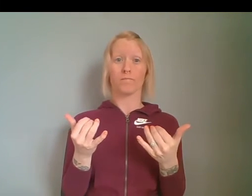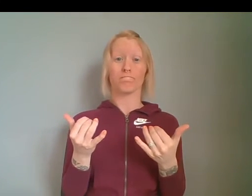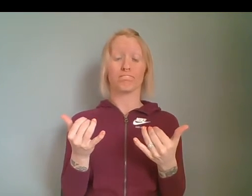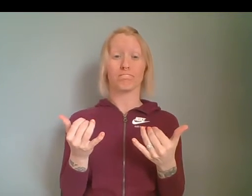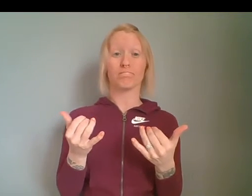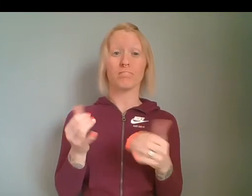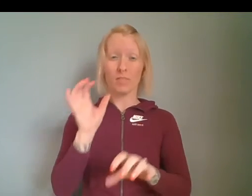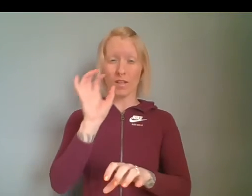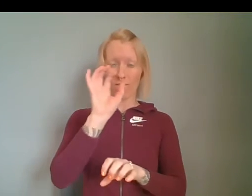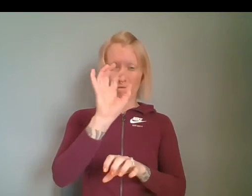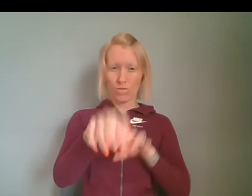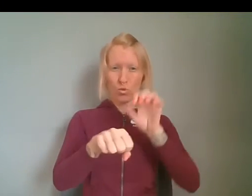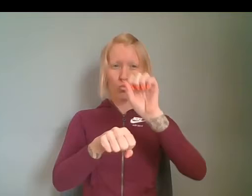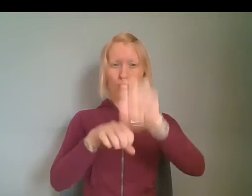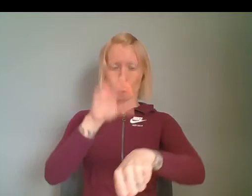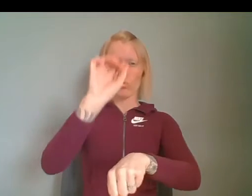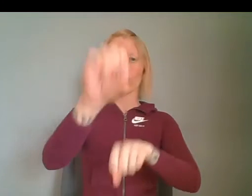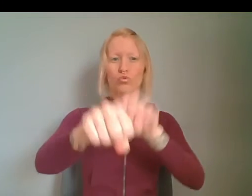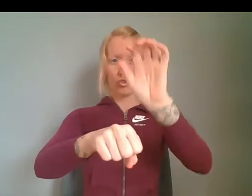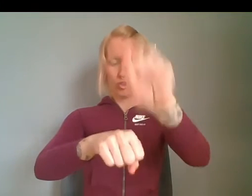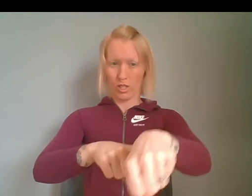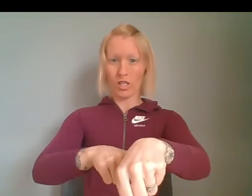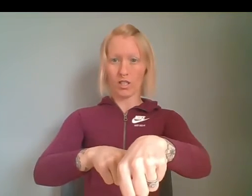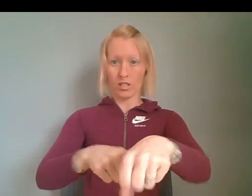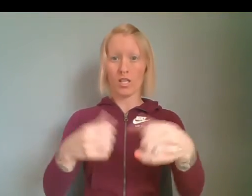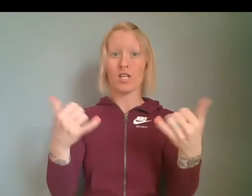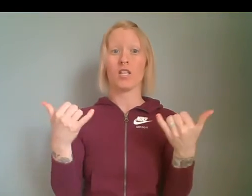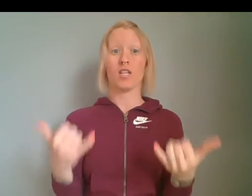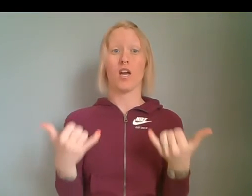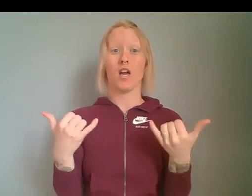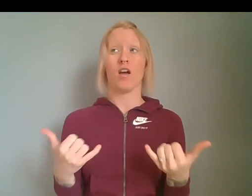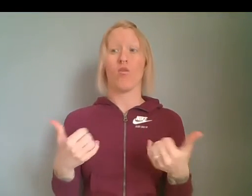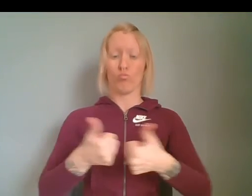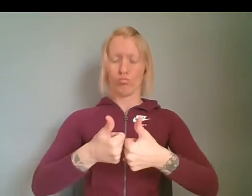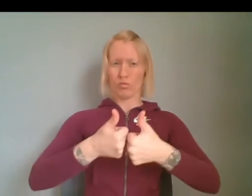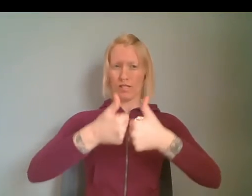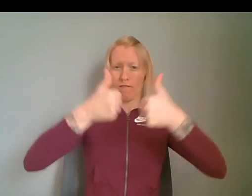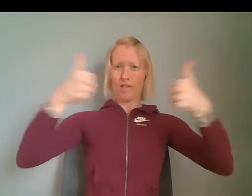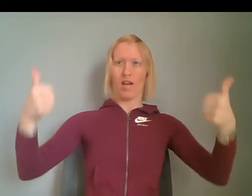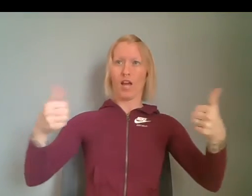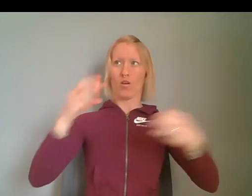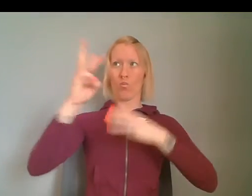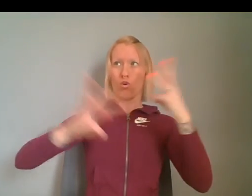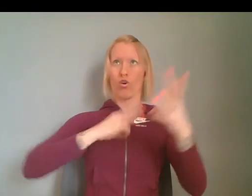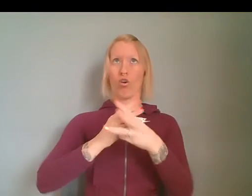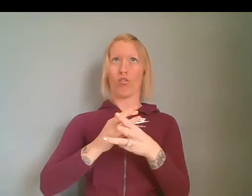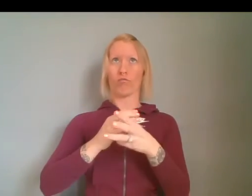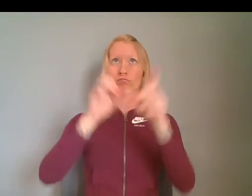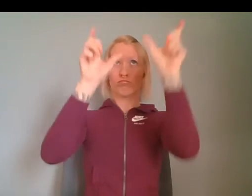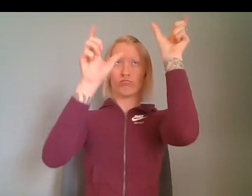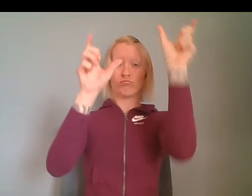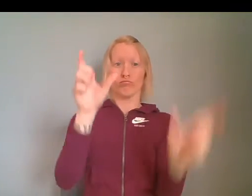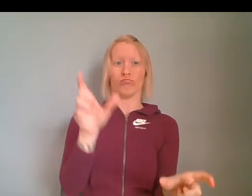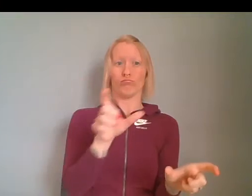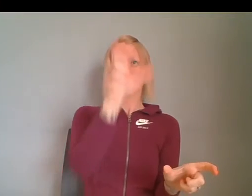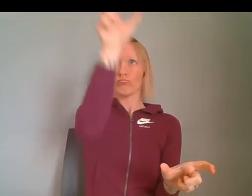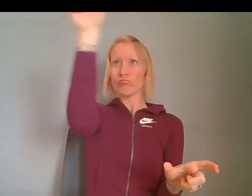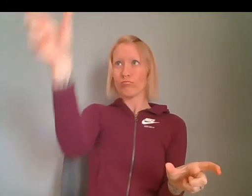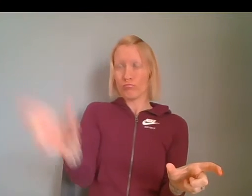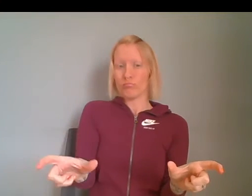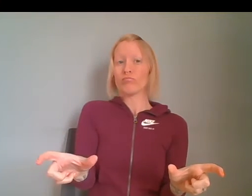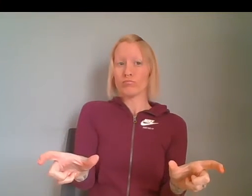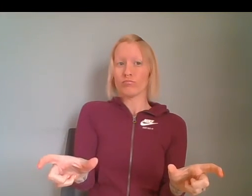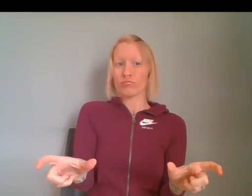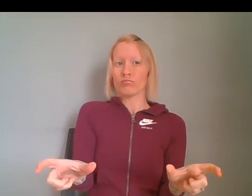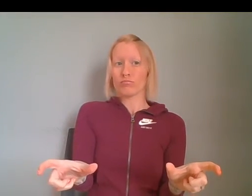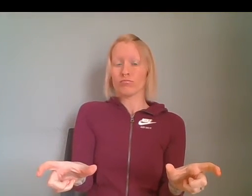it differently. So let's going to divide the world into two things. Go ahead. So on this side, we have plants, right? And